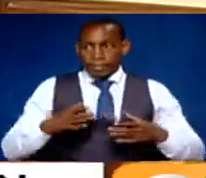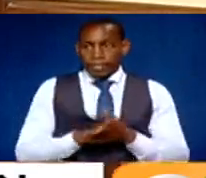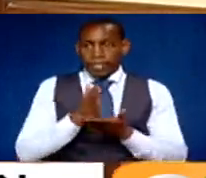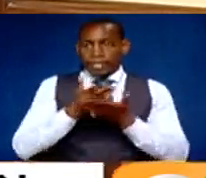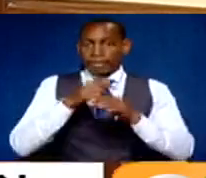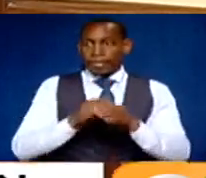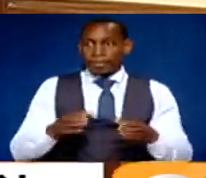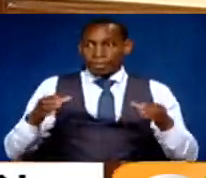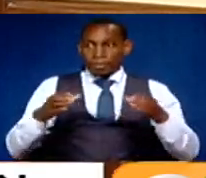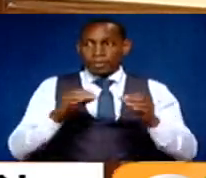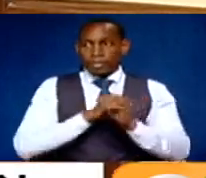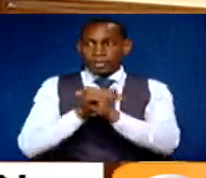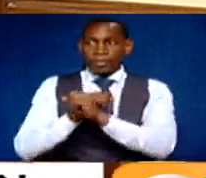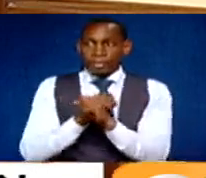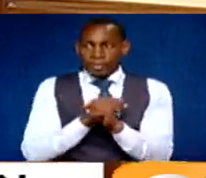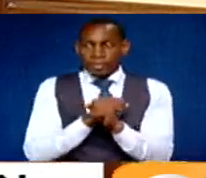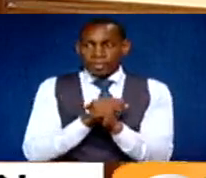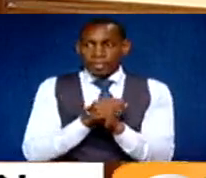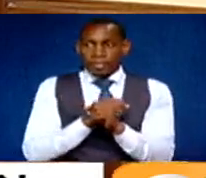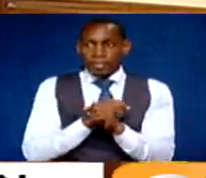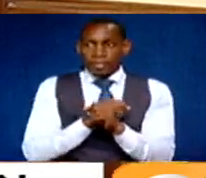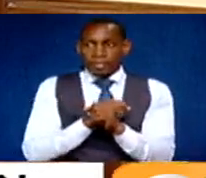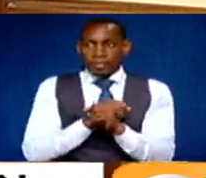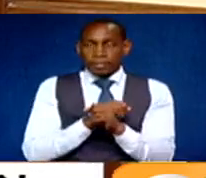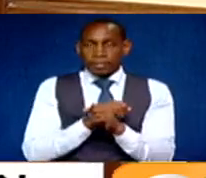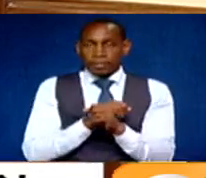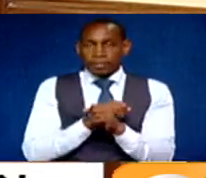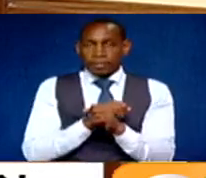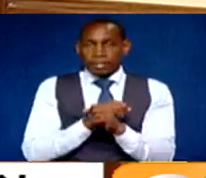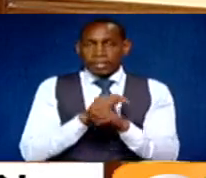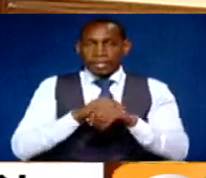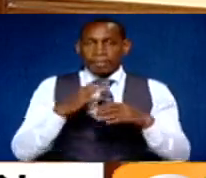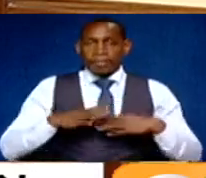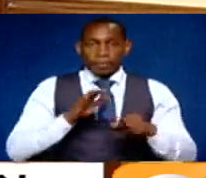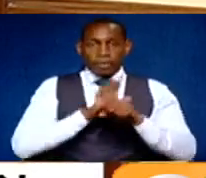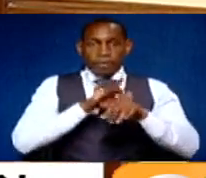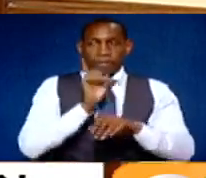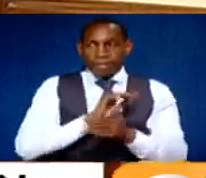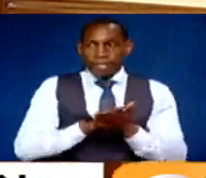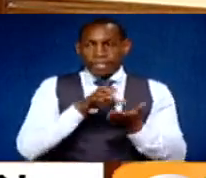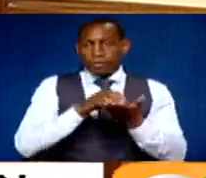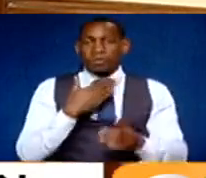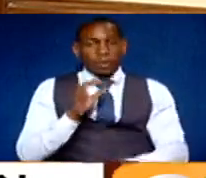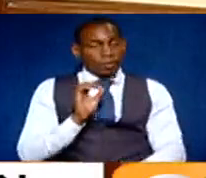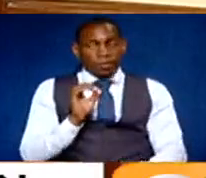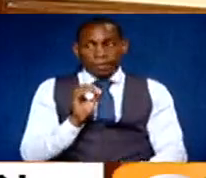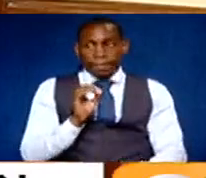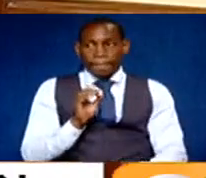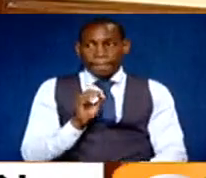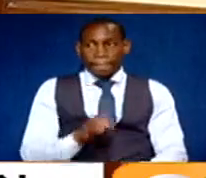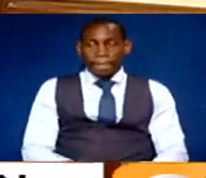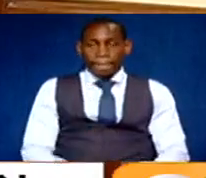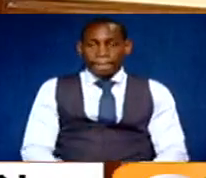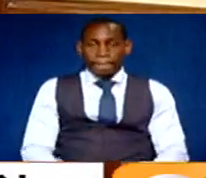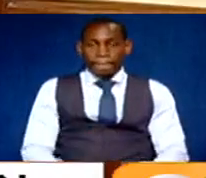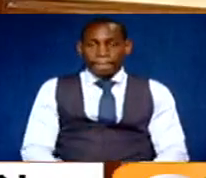Sometimes herd immunity will come because a lot of people have been infected. That's a situation you don't like for something that you don't know about, because a lot of people could get